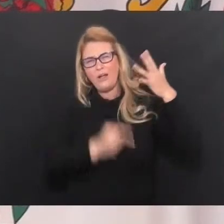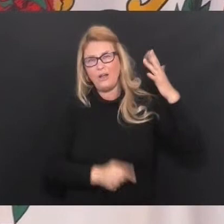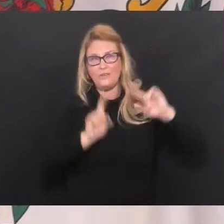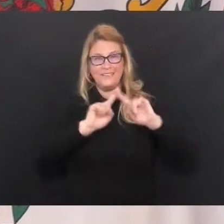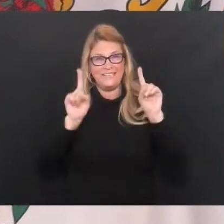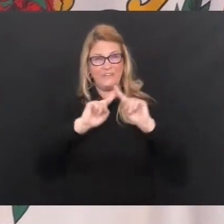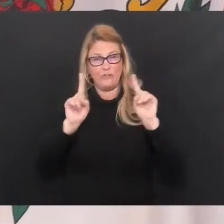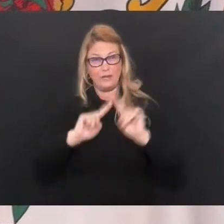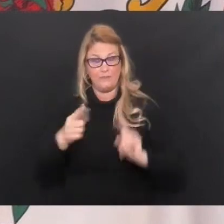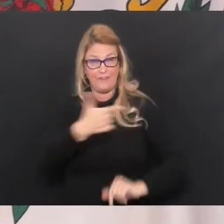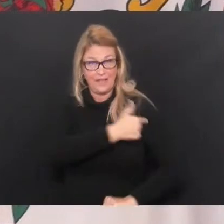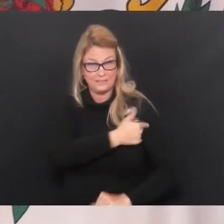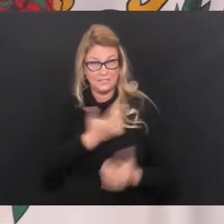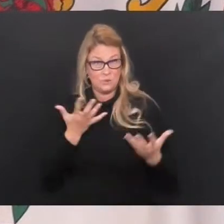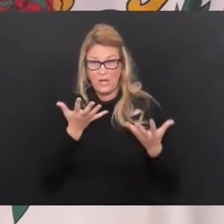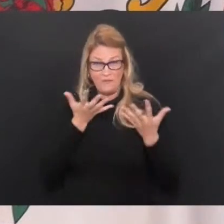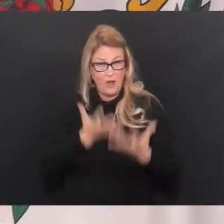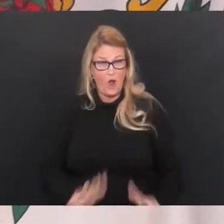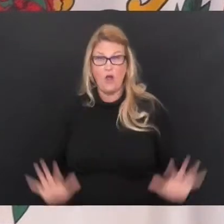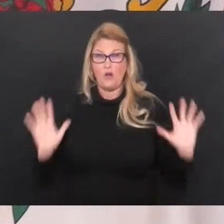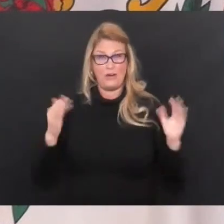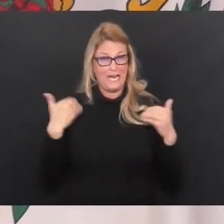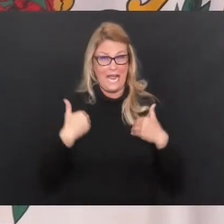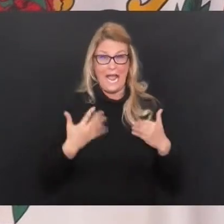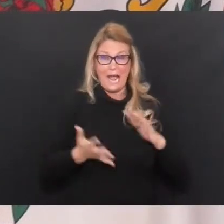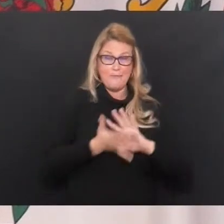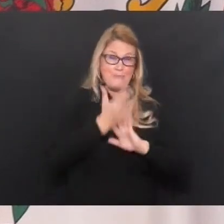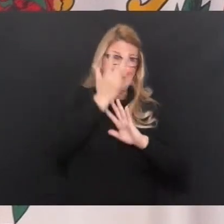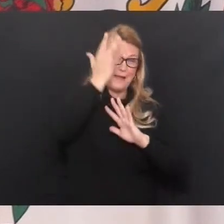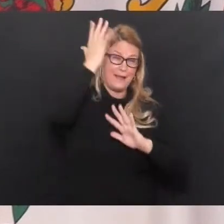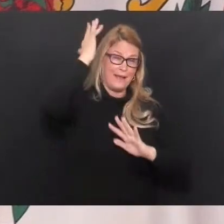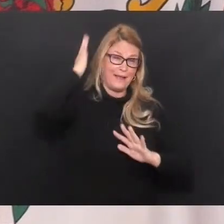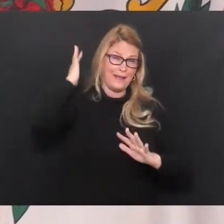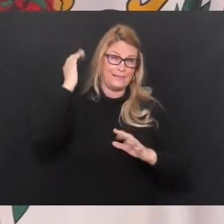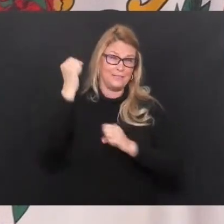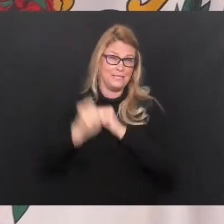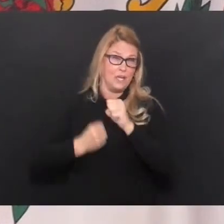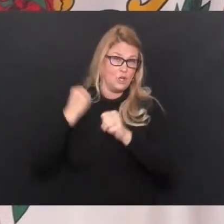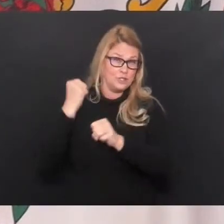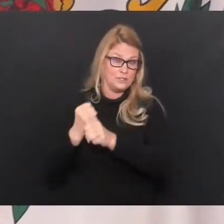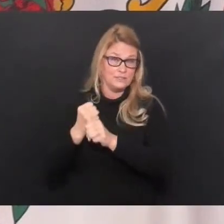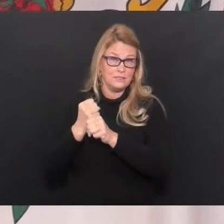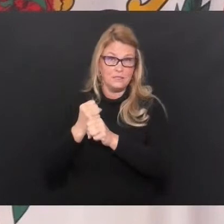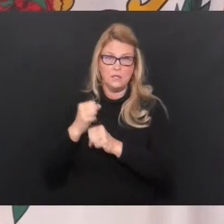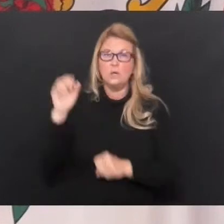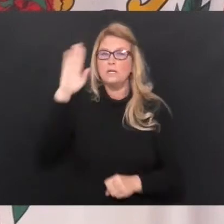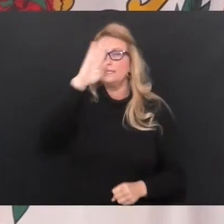that we have come up with over all the years, there has never,